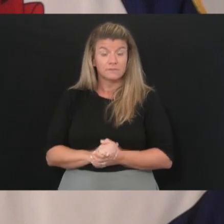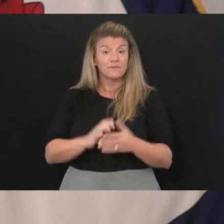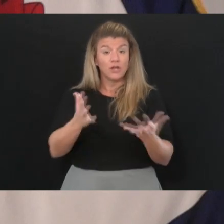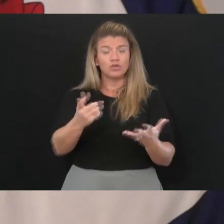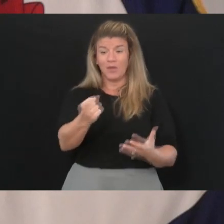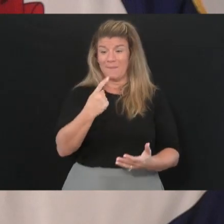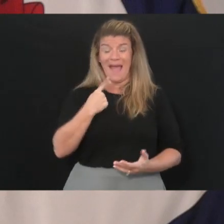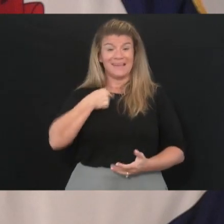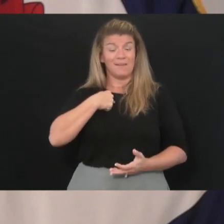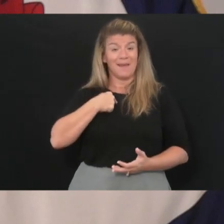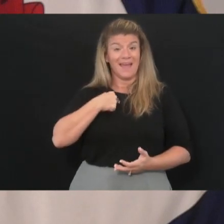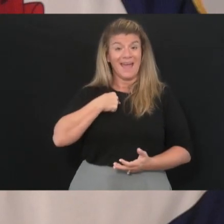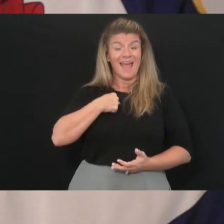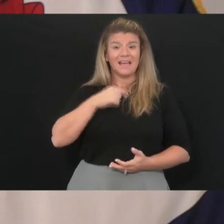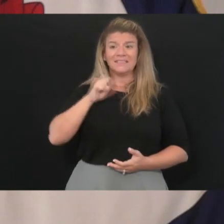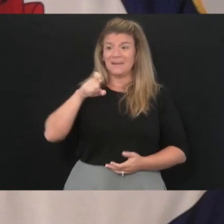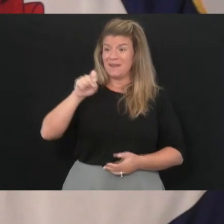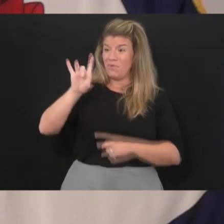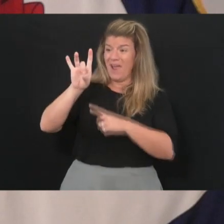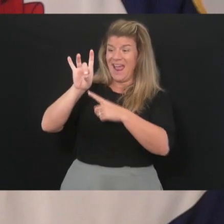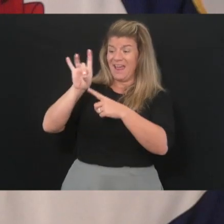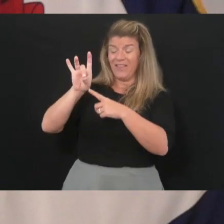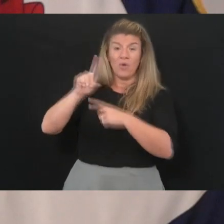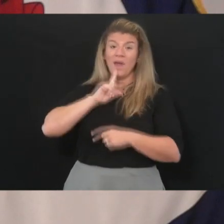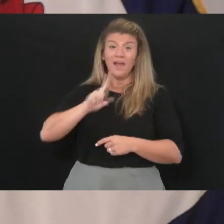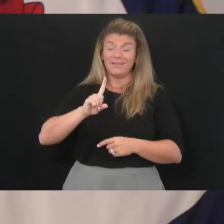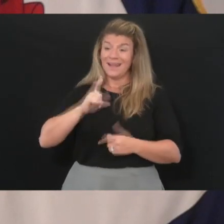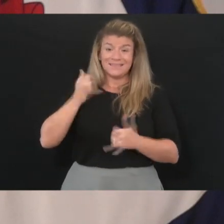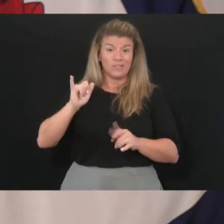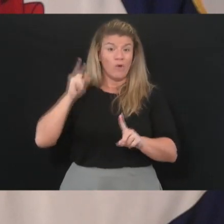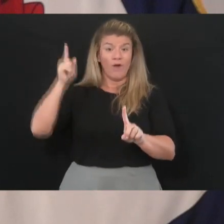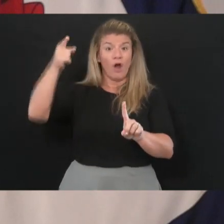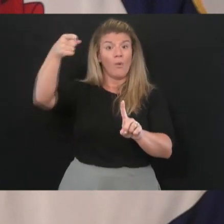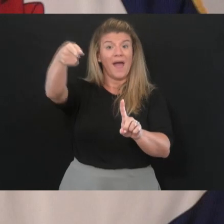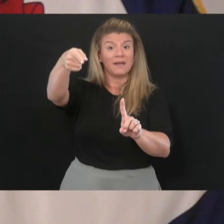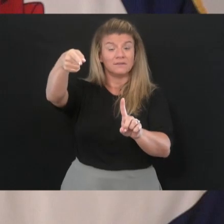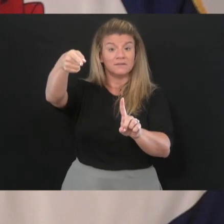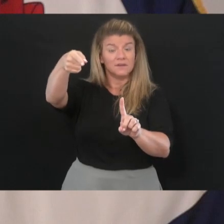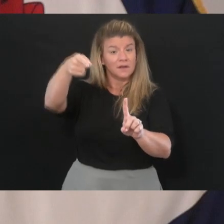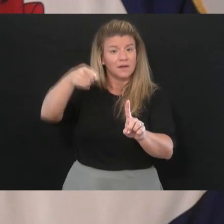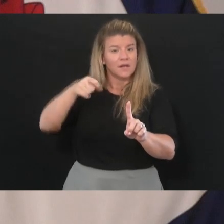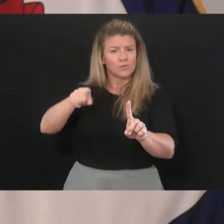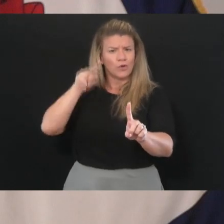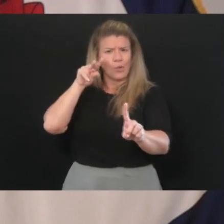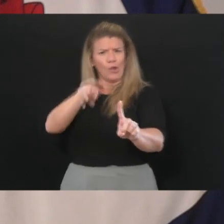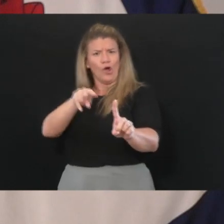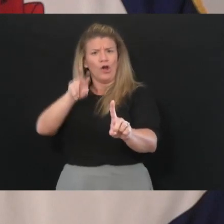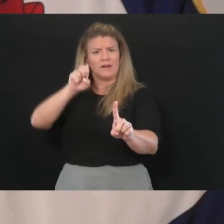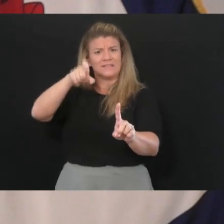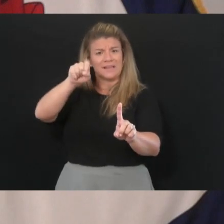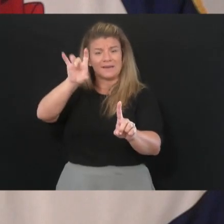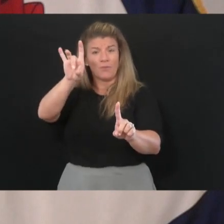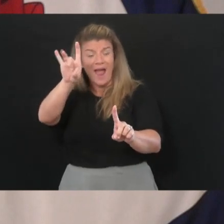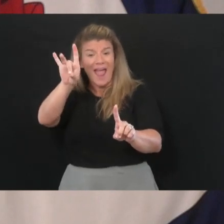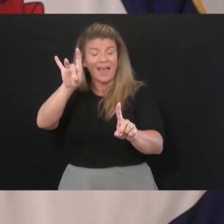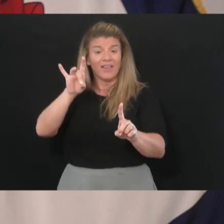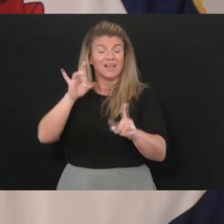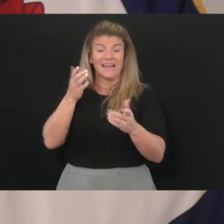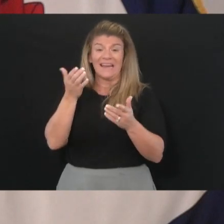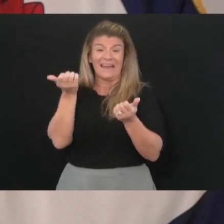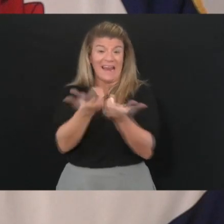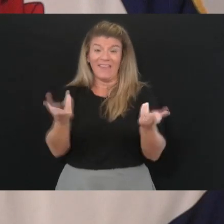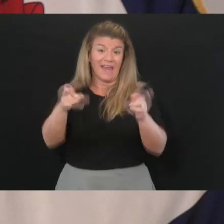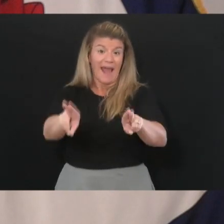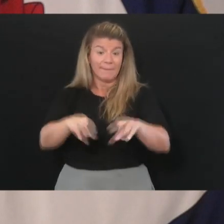8th is a long ways away. And what if, as far as going back to practice and practicing football and everything else like